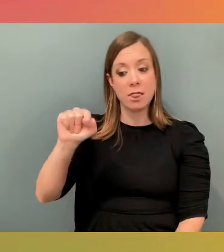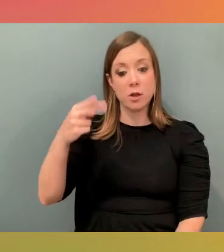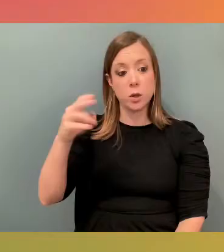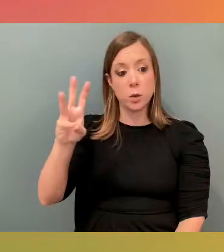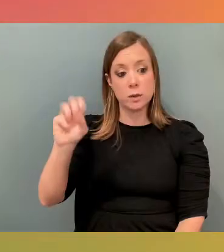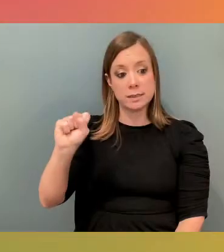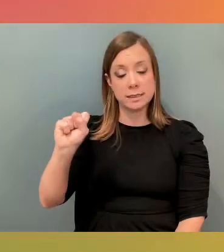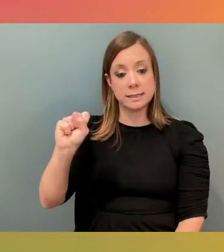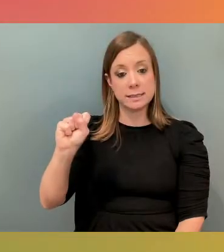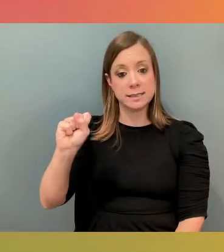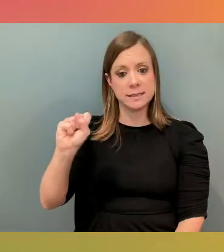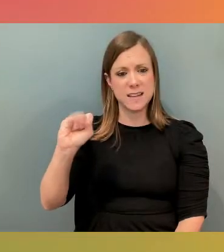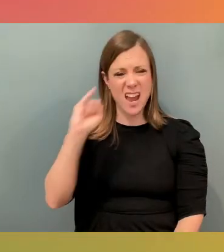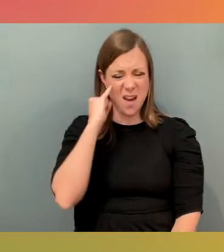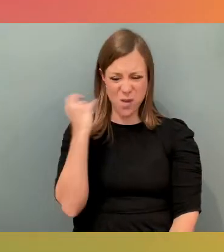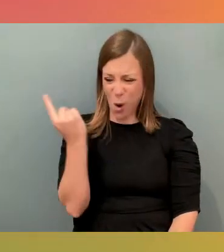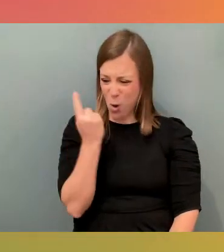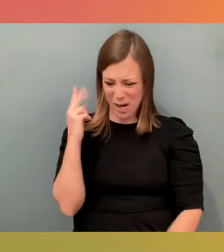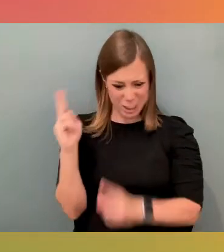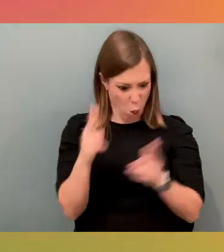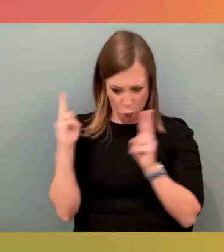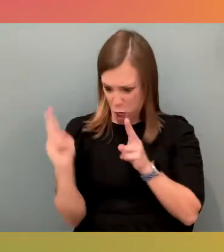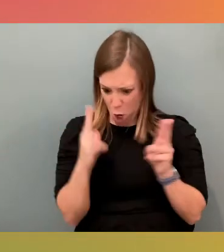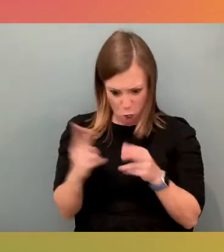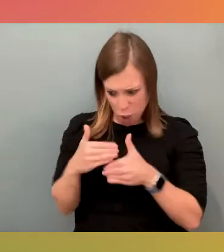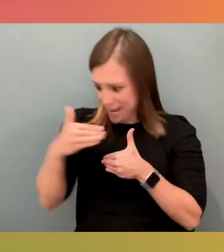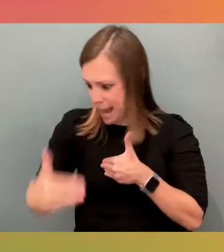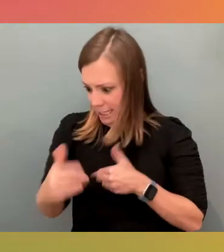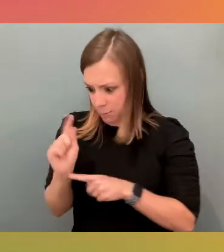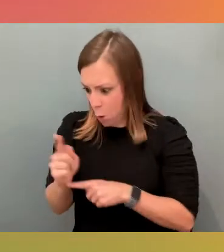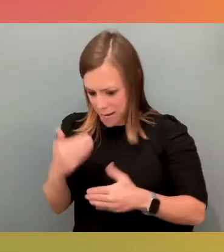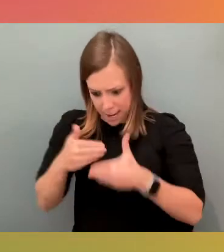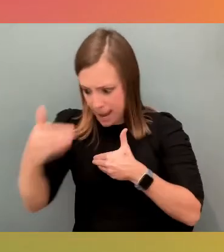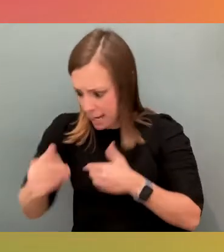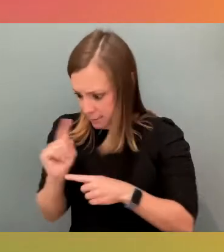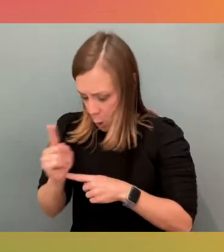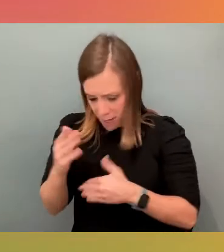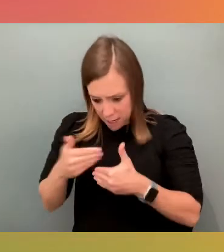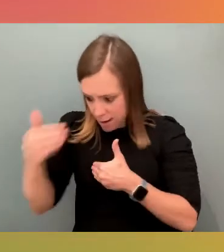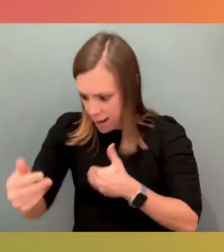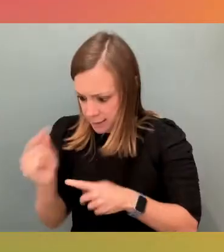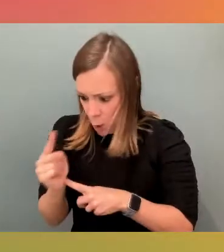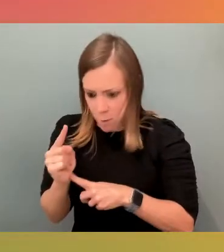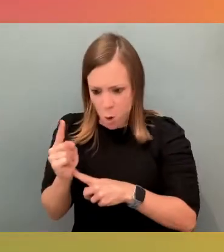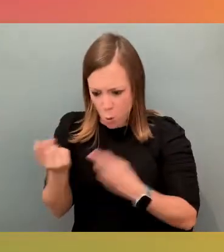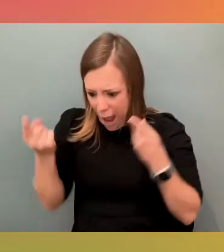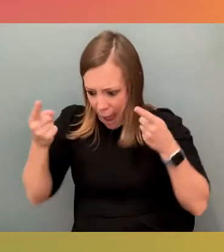"If you're always racing to the next moment, what